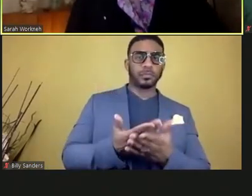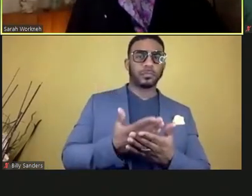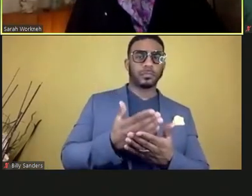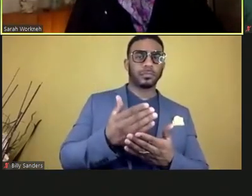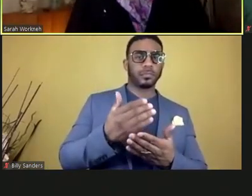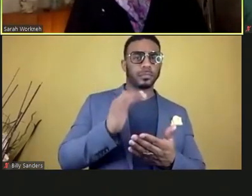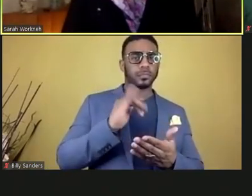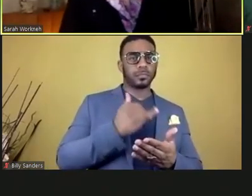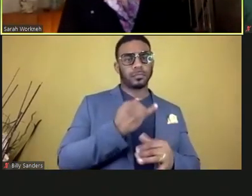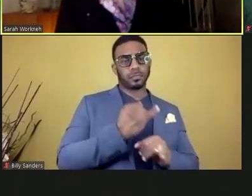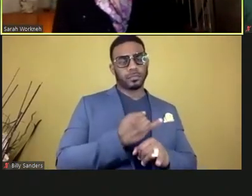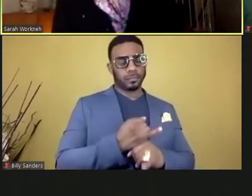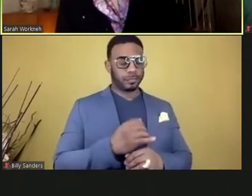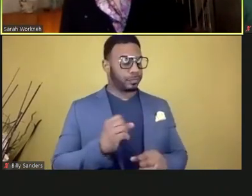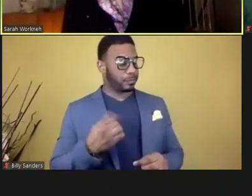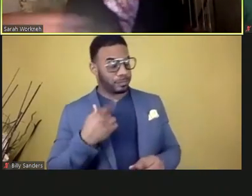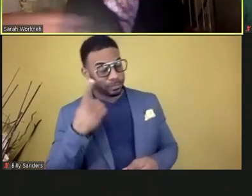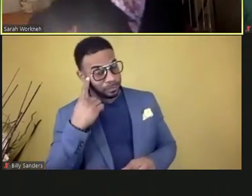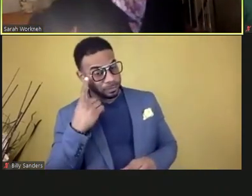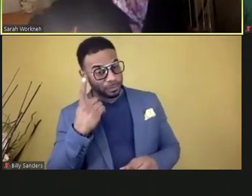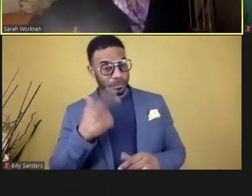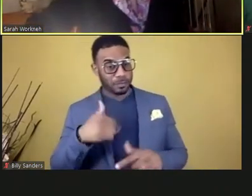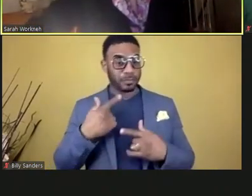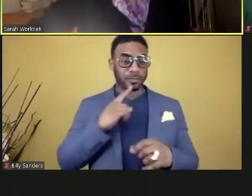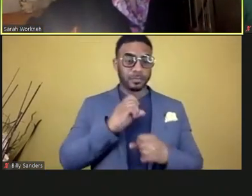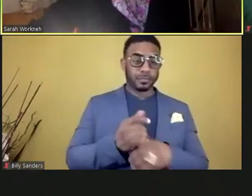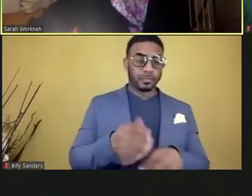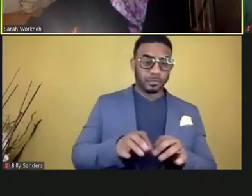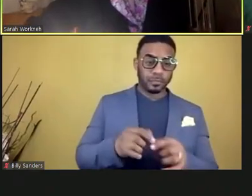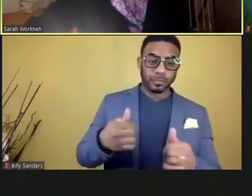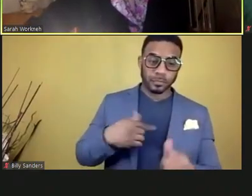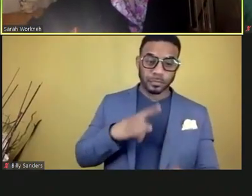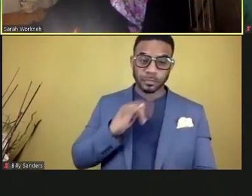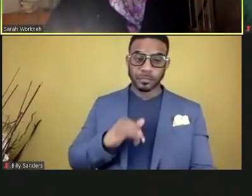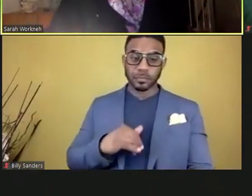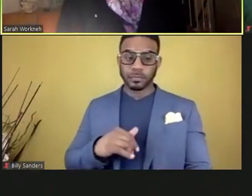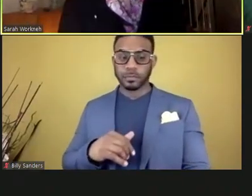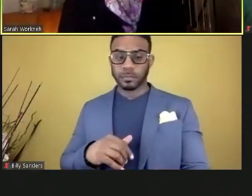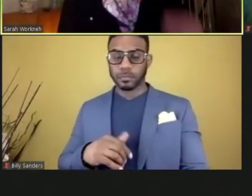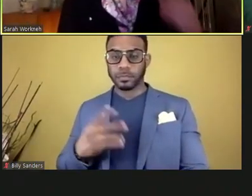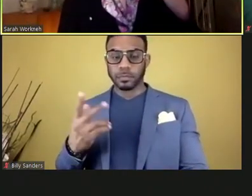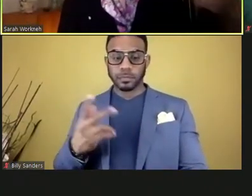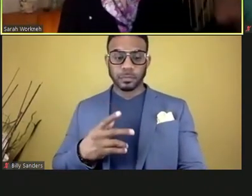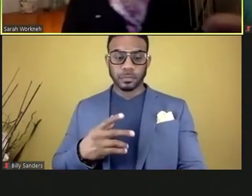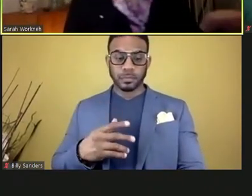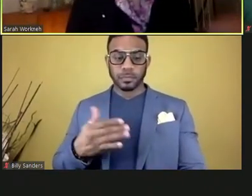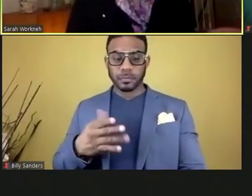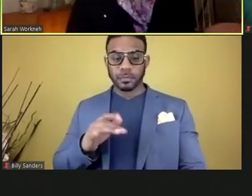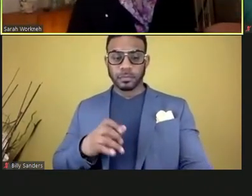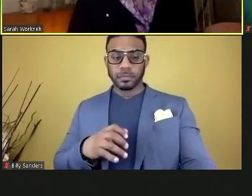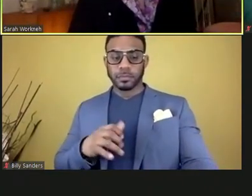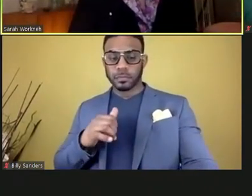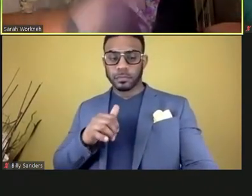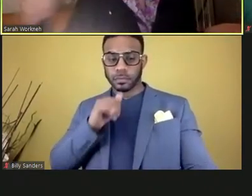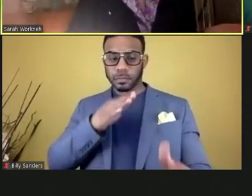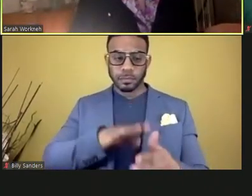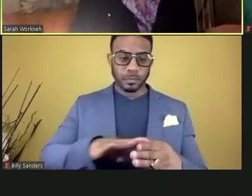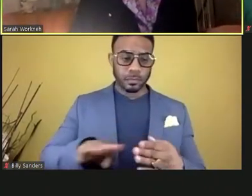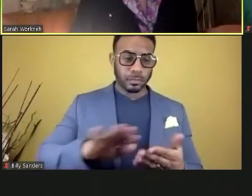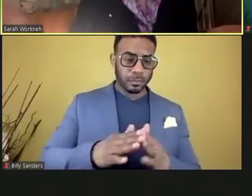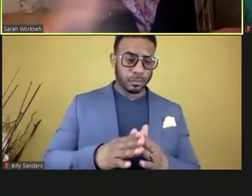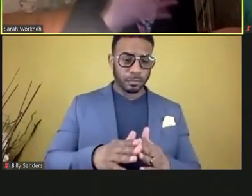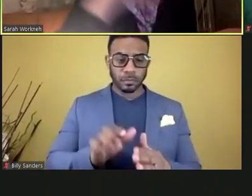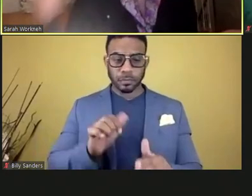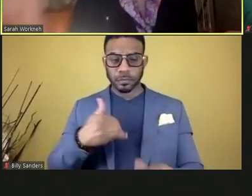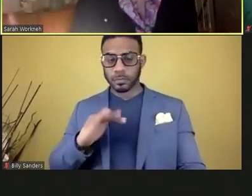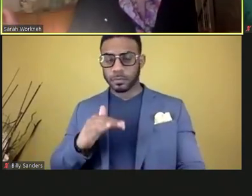Skowhegan. And I think what's been really important to me is also figuring out ways to not flatten that community and also not